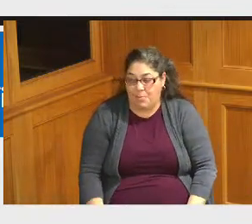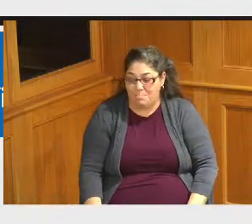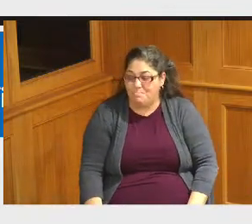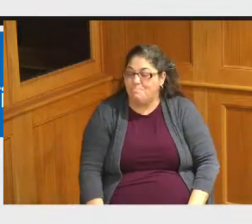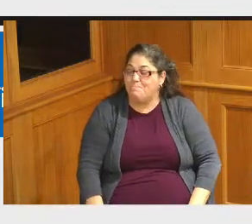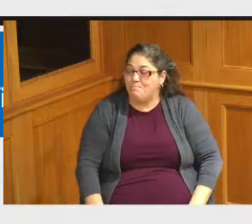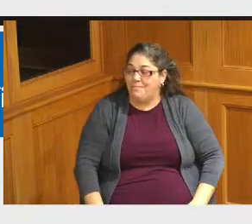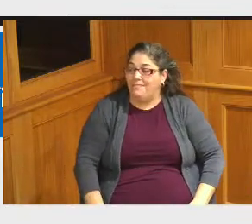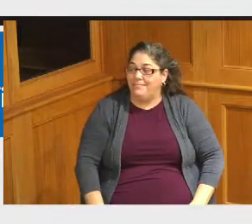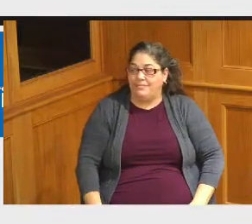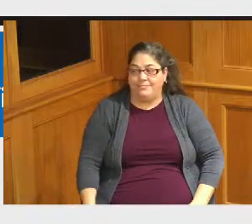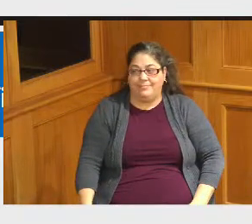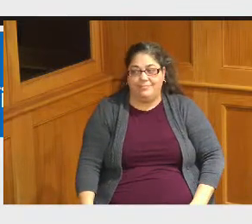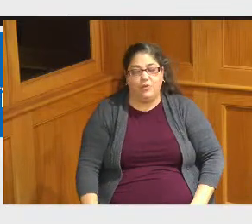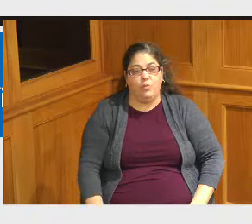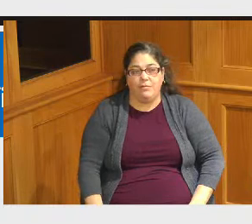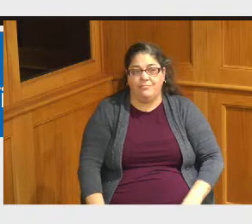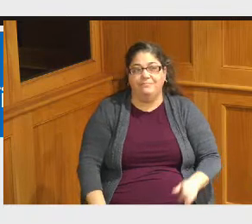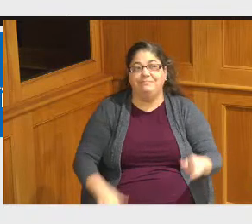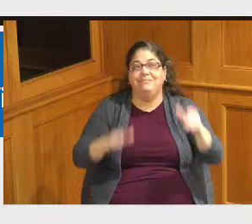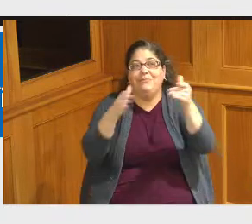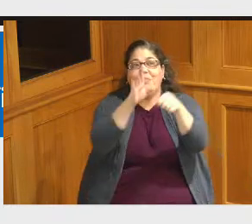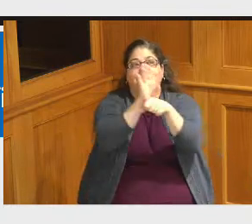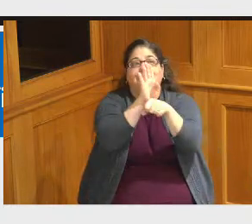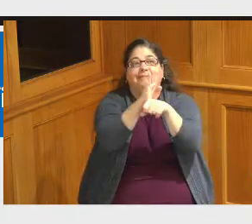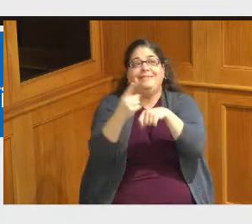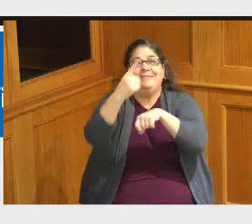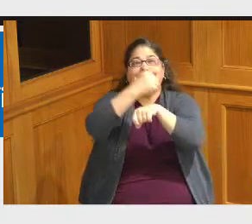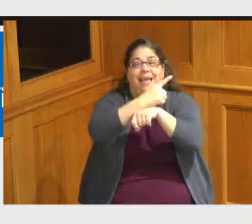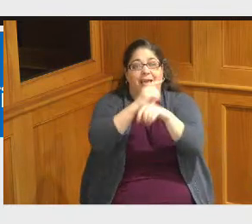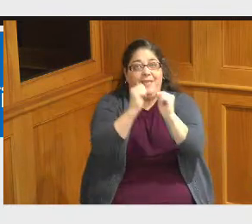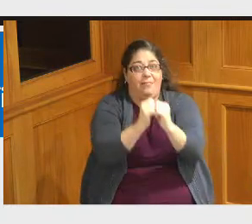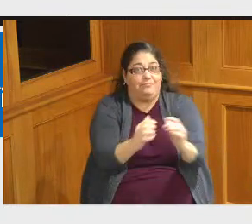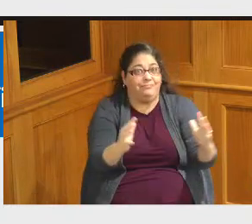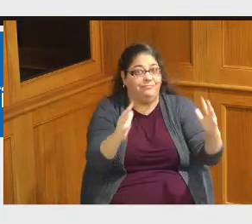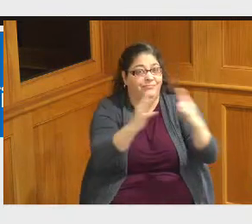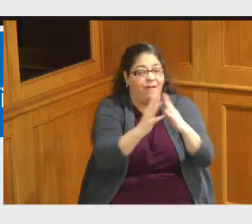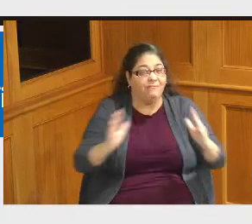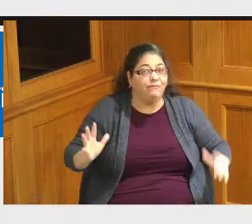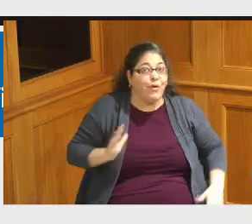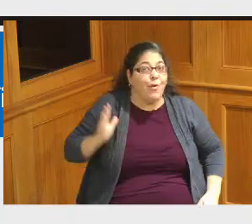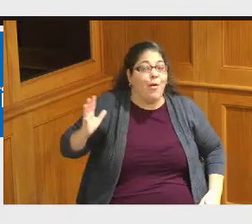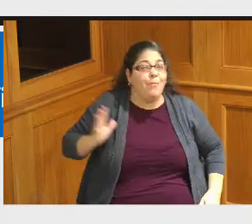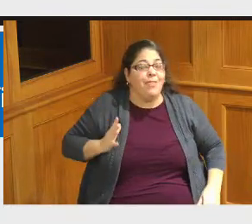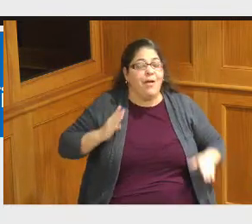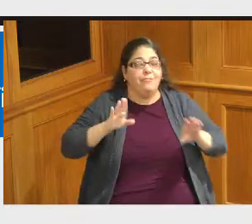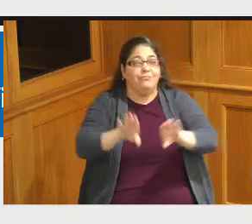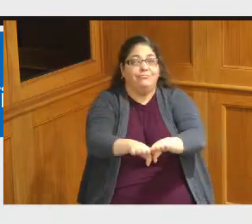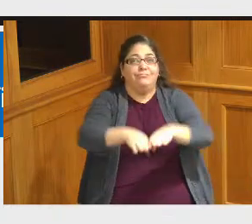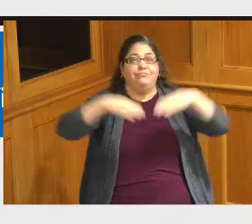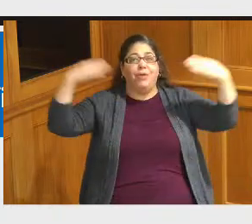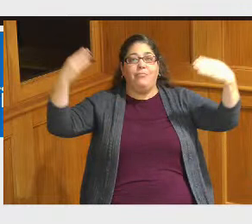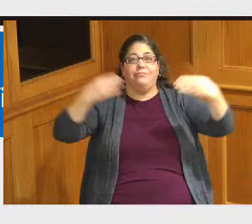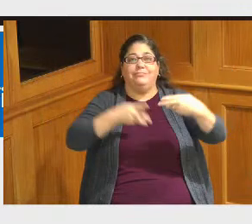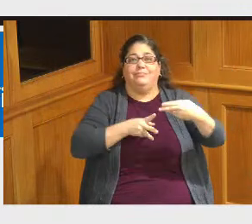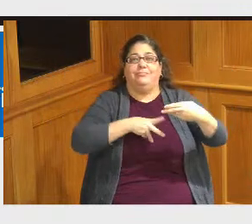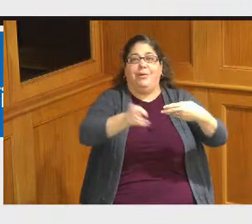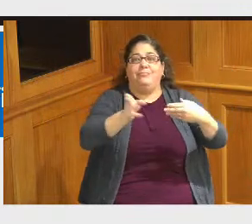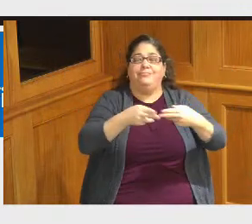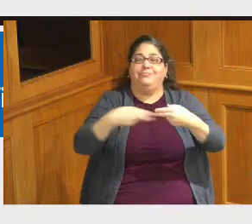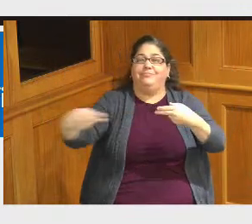Small Business Day is when we really formally launched this office, and we had